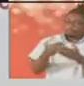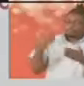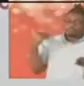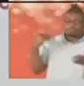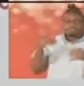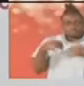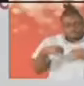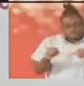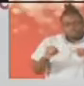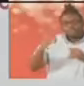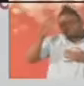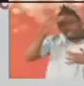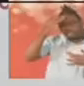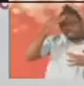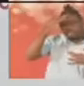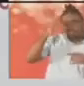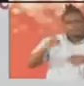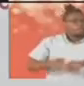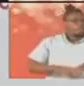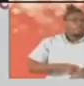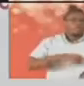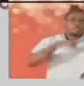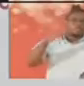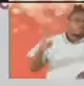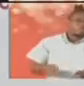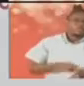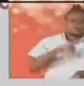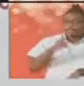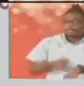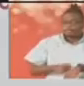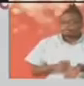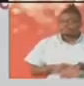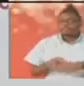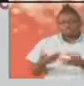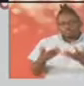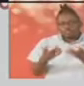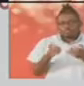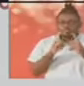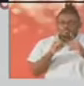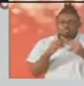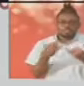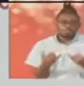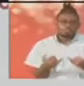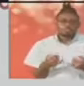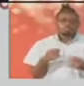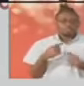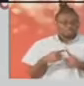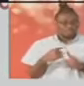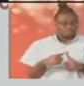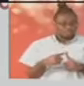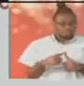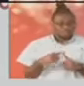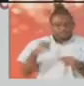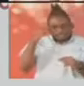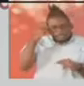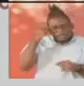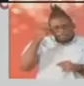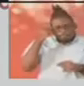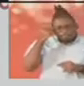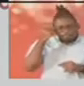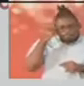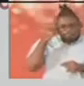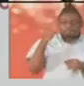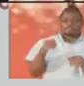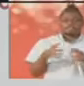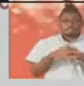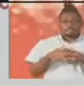time. But I would like to end on a very positive and a good note. The American Journal of Tropical Medicine and Hygiene published an